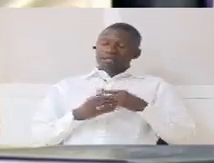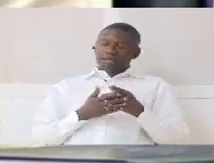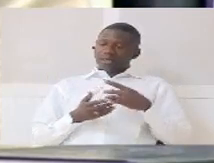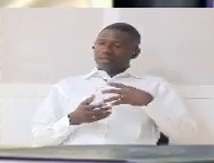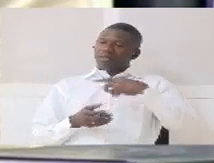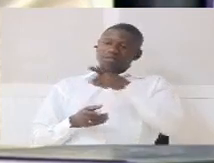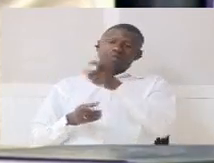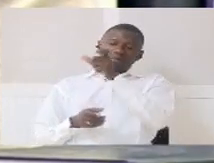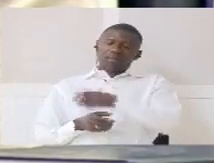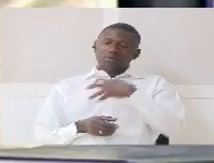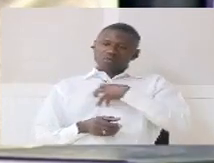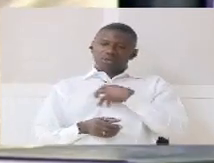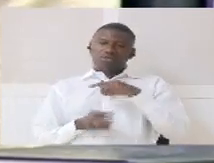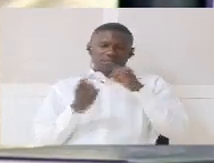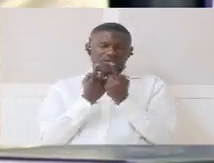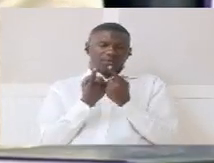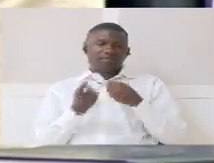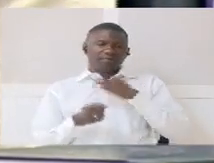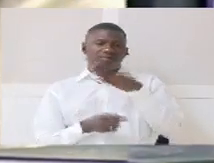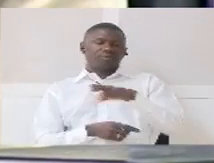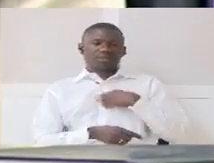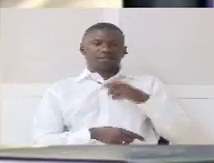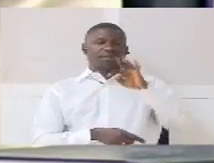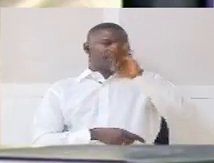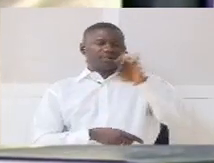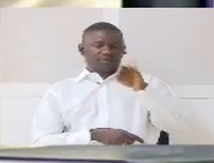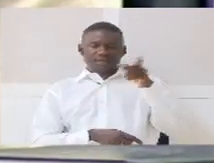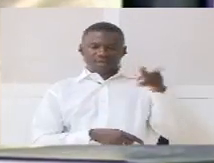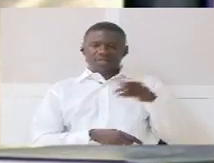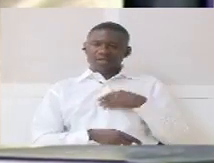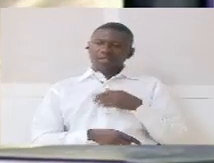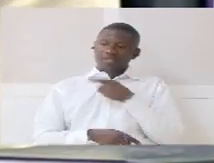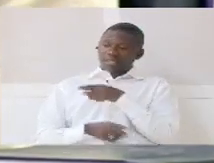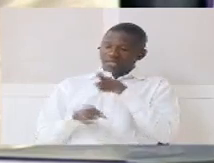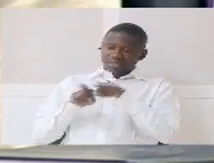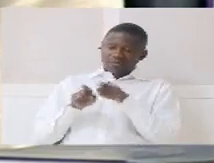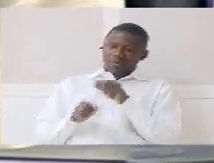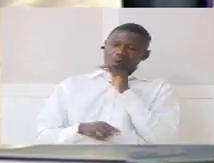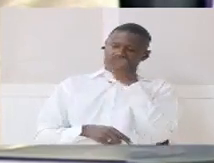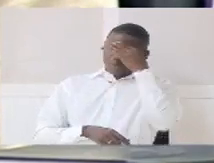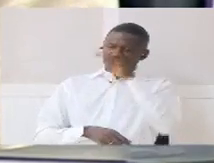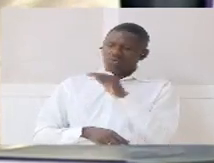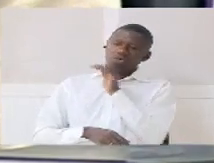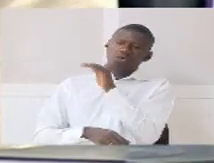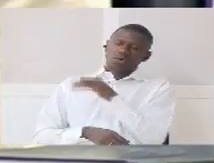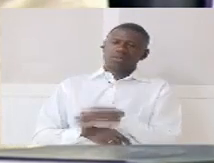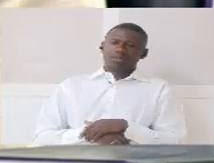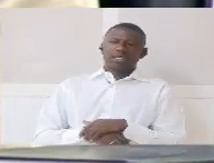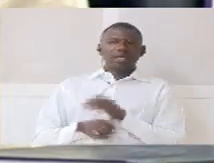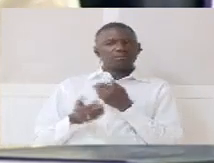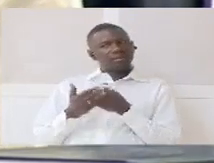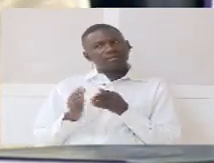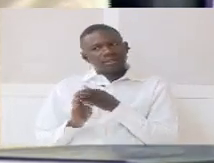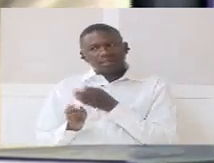from the family and he needs something from his family. These are the kind of boys that they call. me offer la and tell them